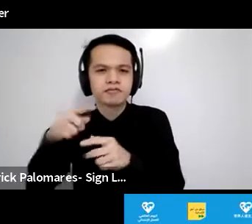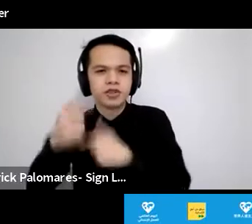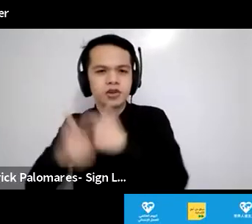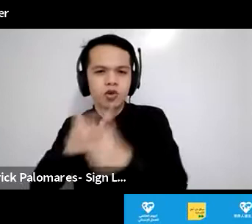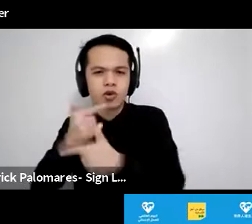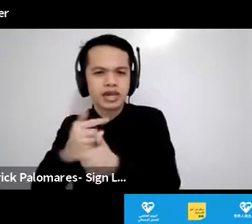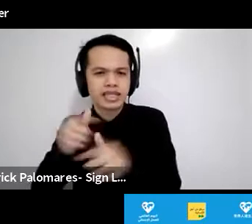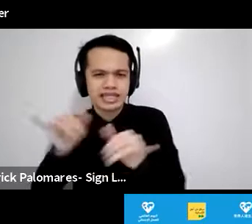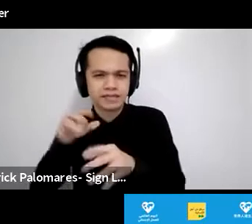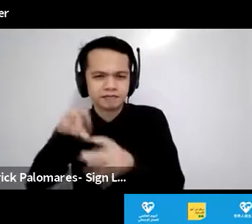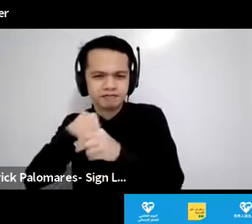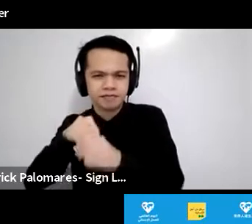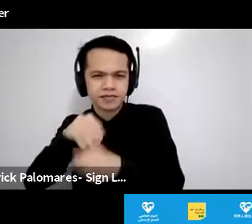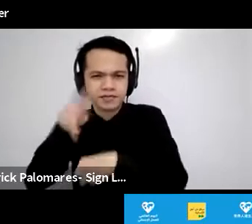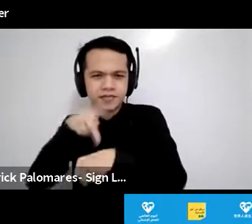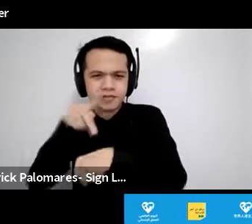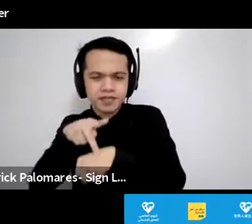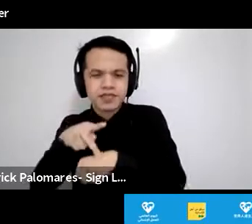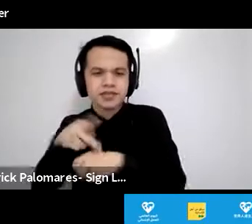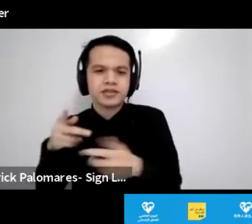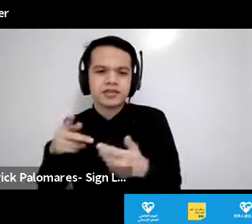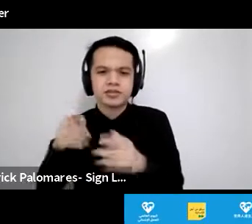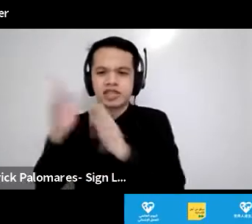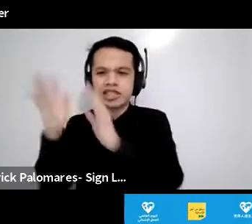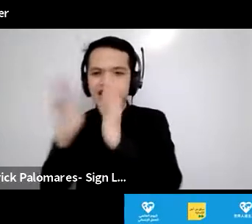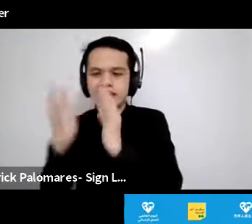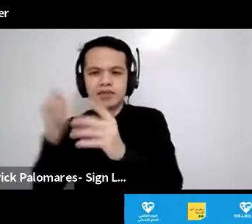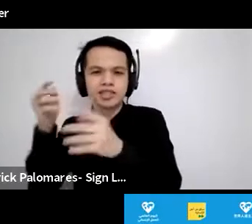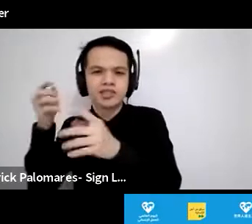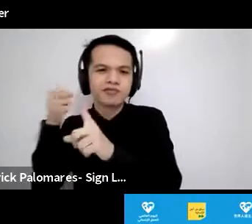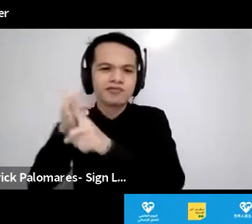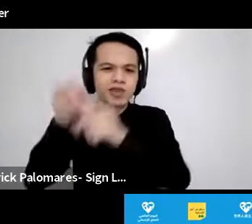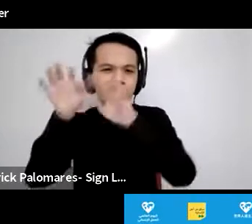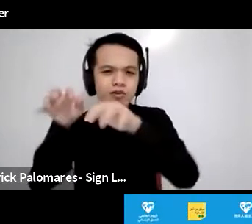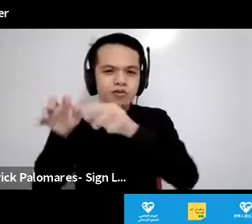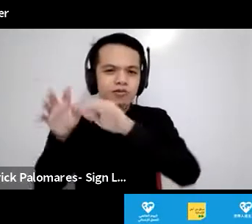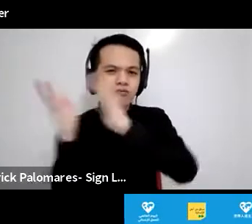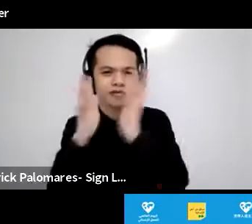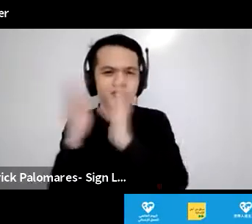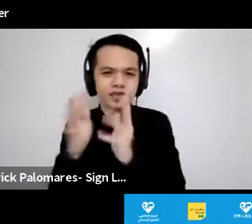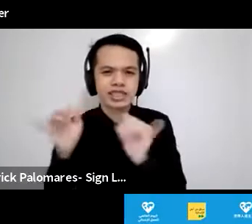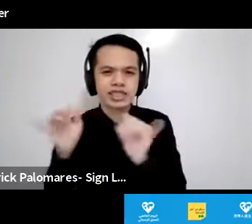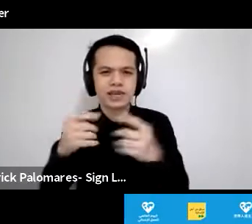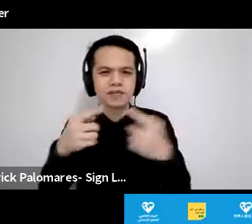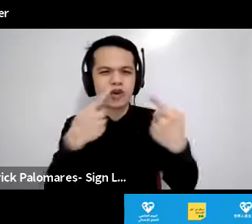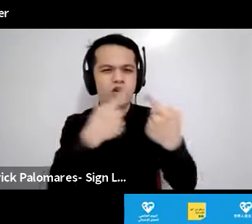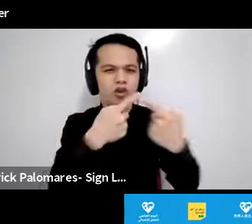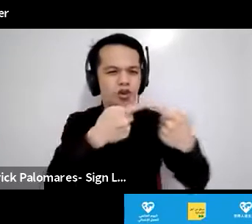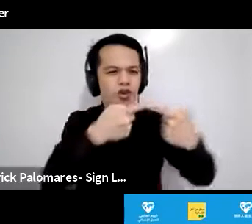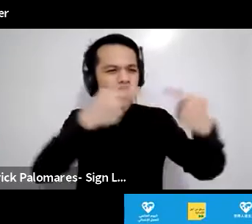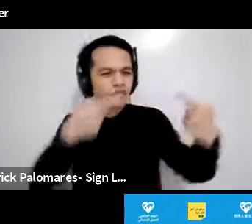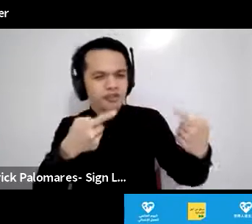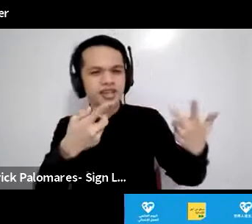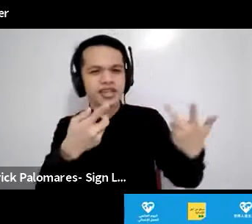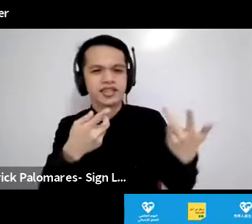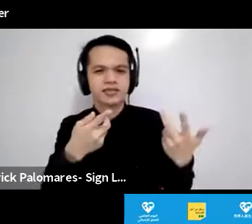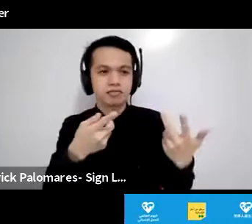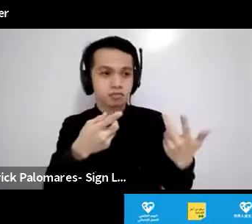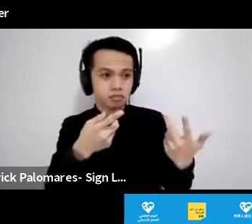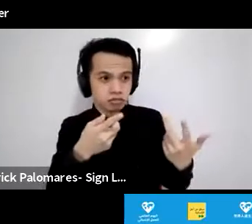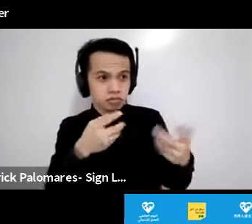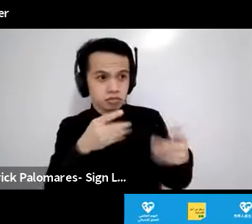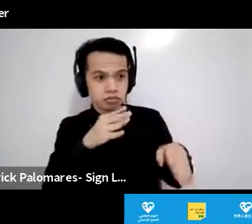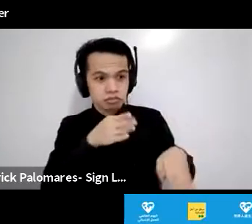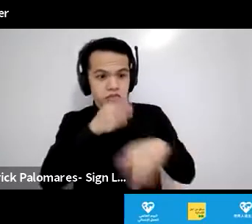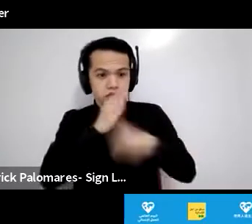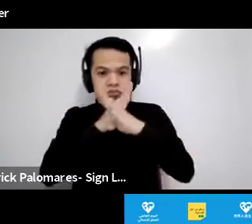Philippines as well. Climate shocks, COVID-19, and even conflict, you know, will not hinder World